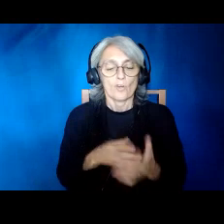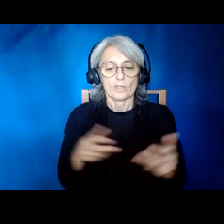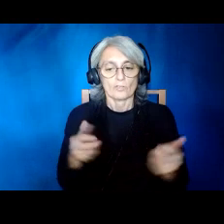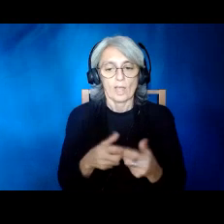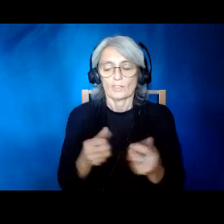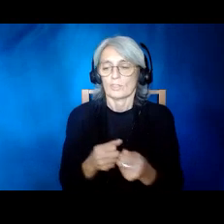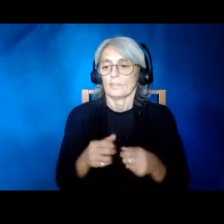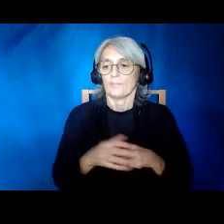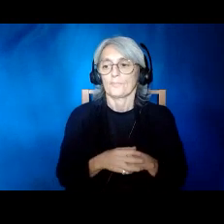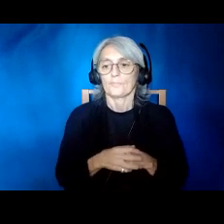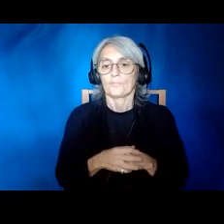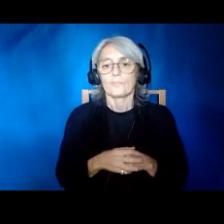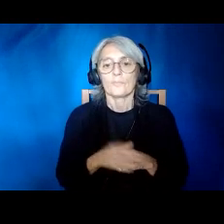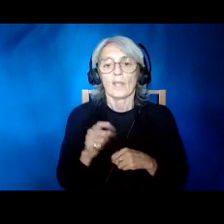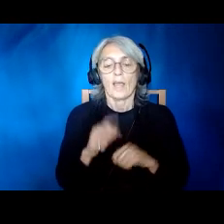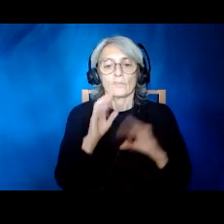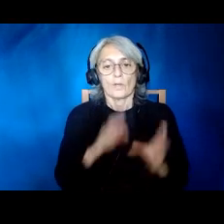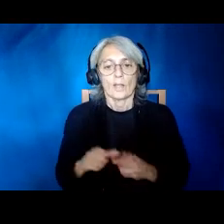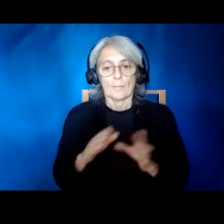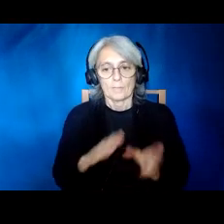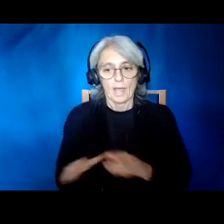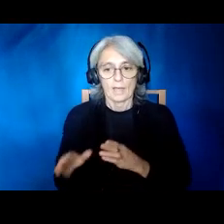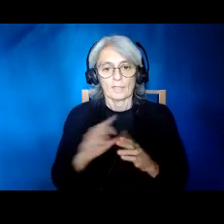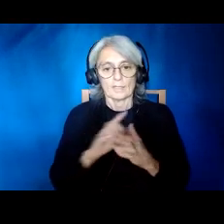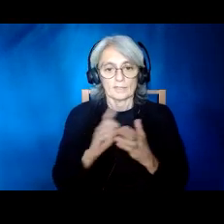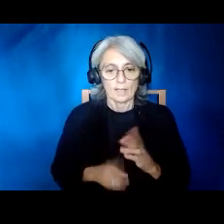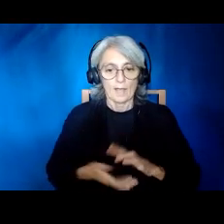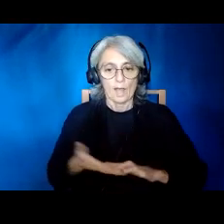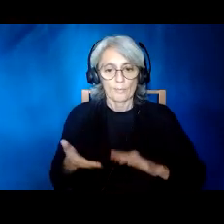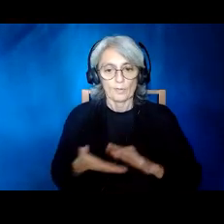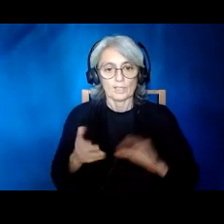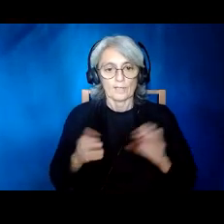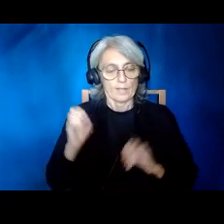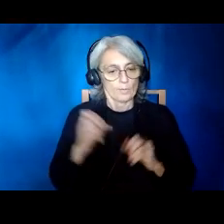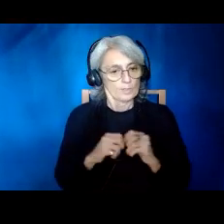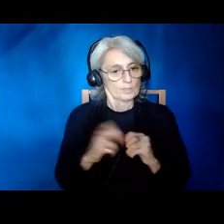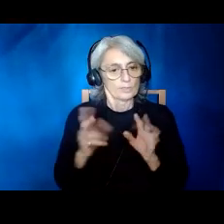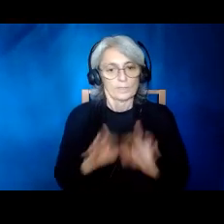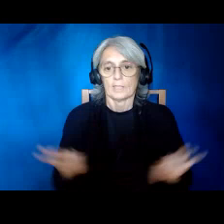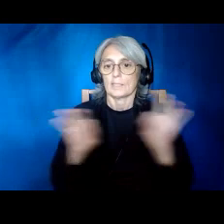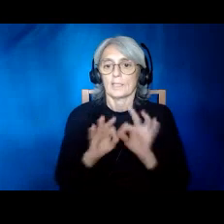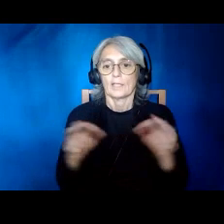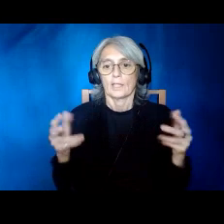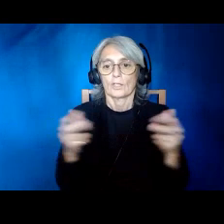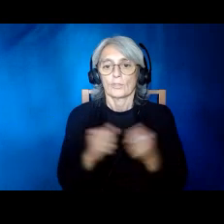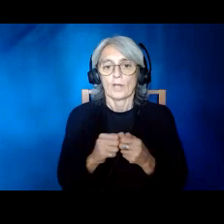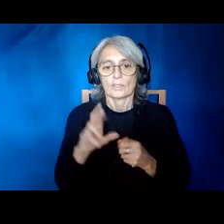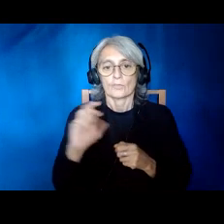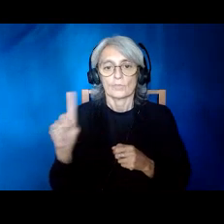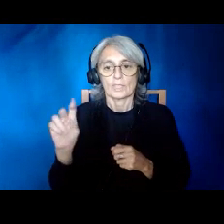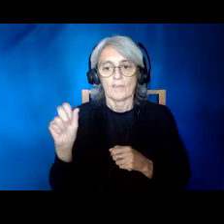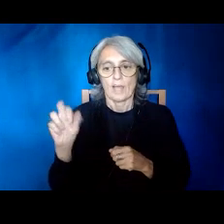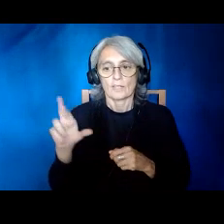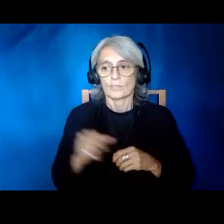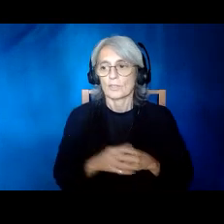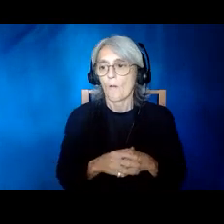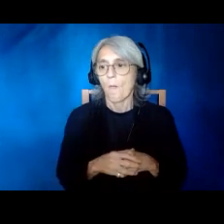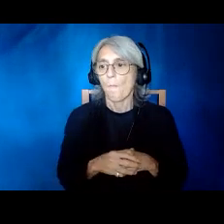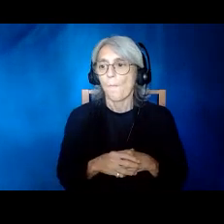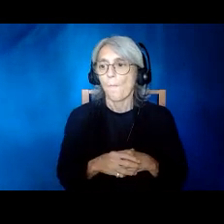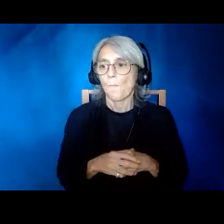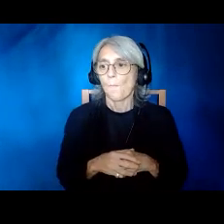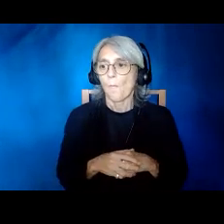aims to align planning, design, operations, and evaluation with the 3 key crash risk factors: exposure,